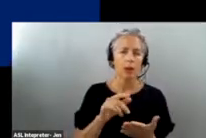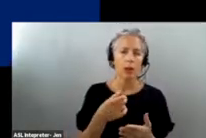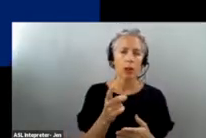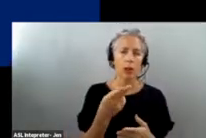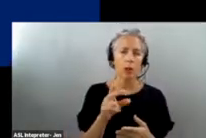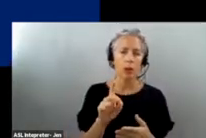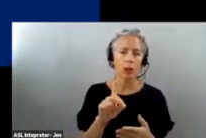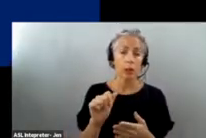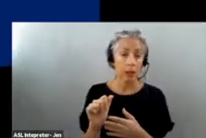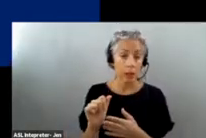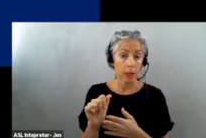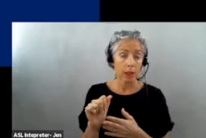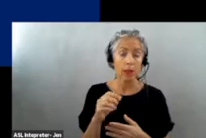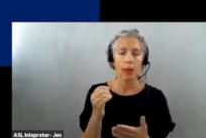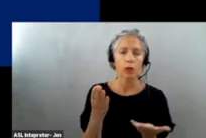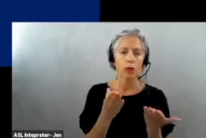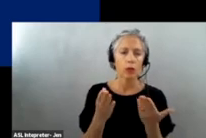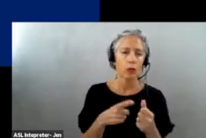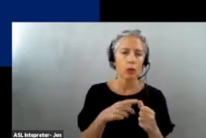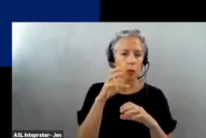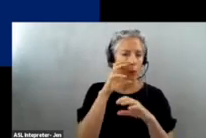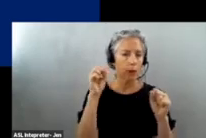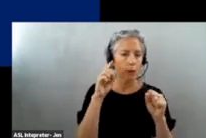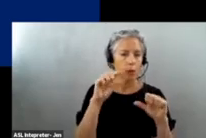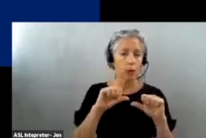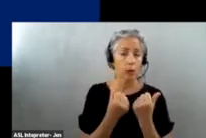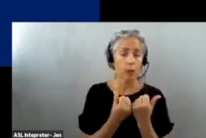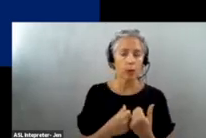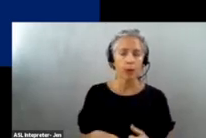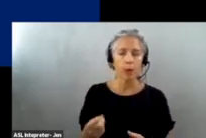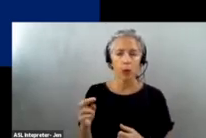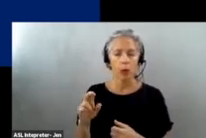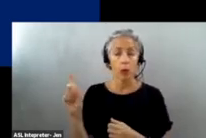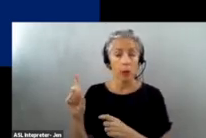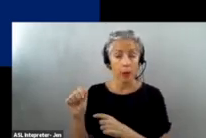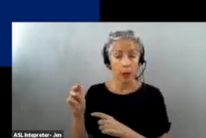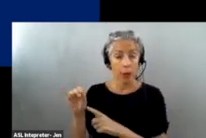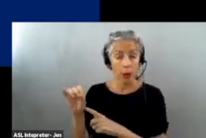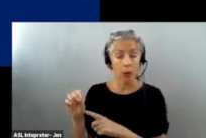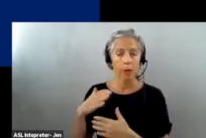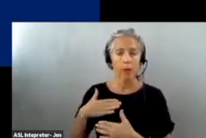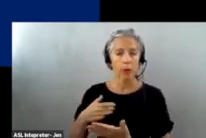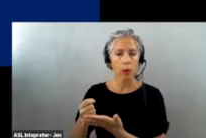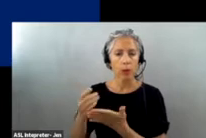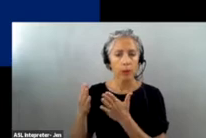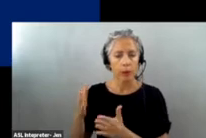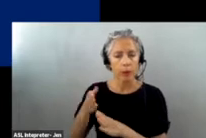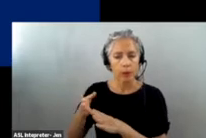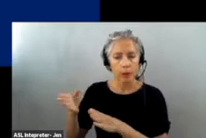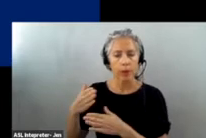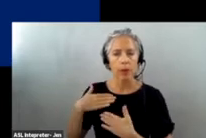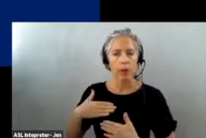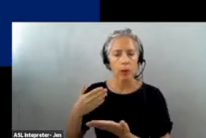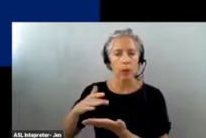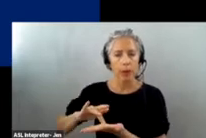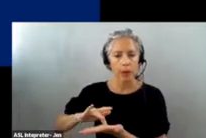Disability and served as its first president. Dr. Damiano is a physical therapist specializing in physical